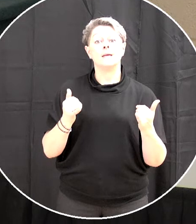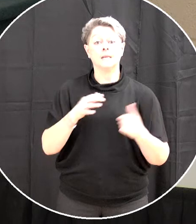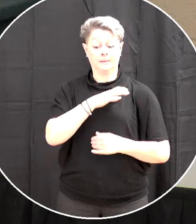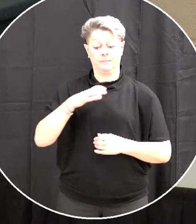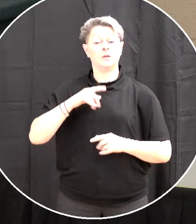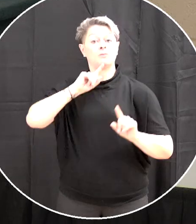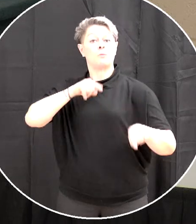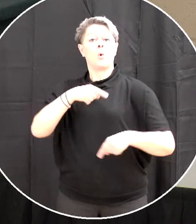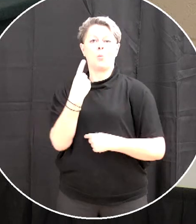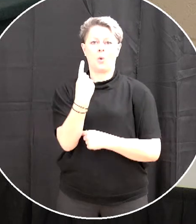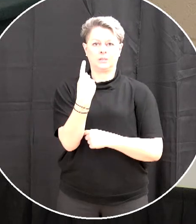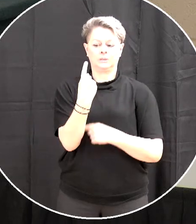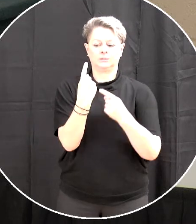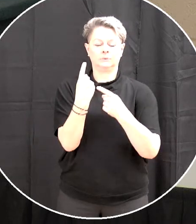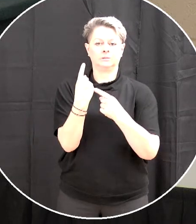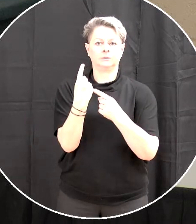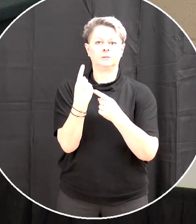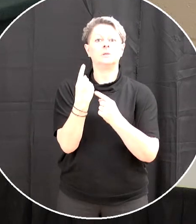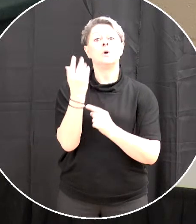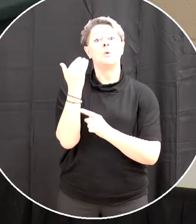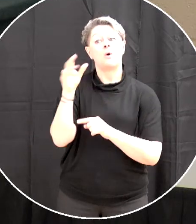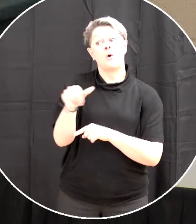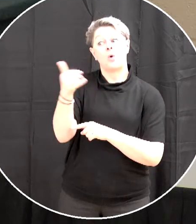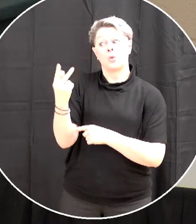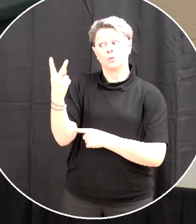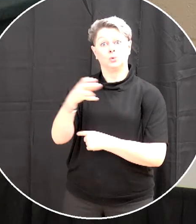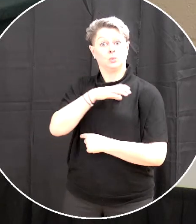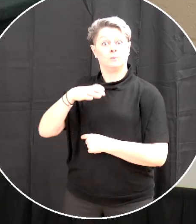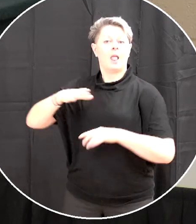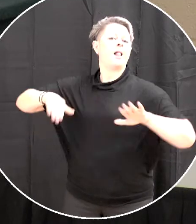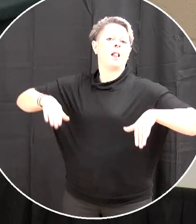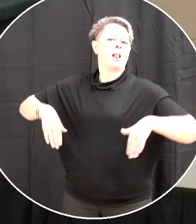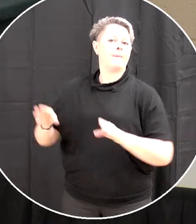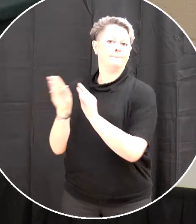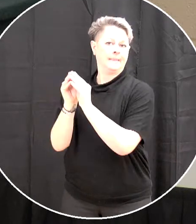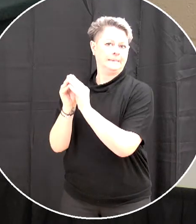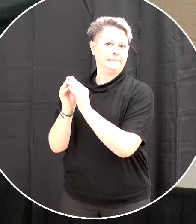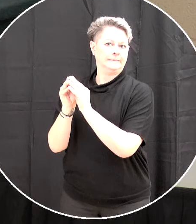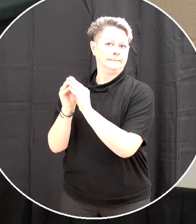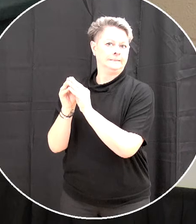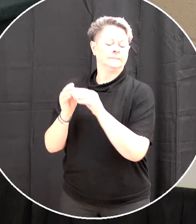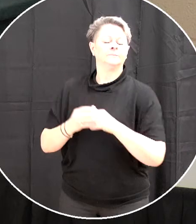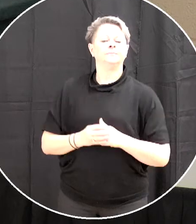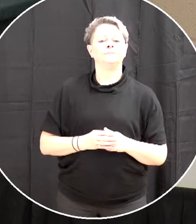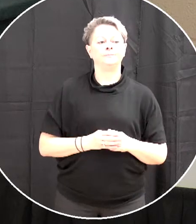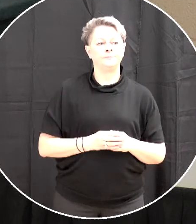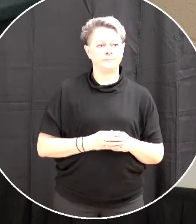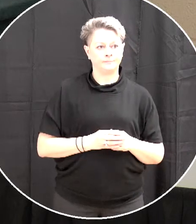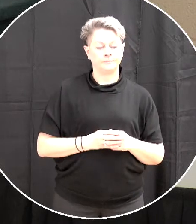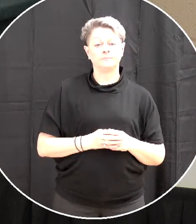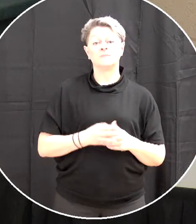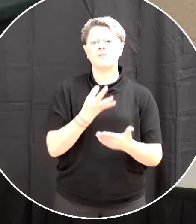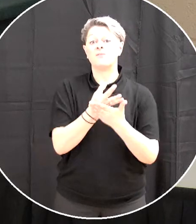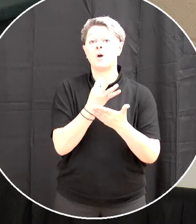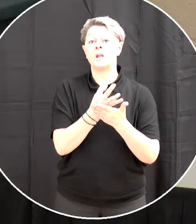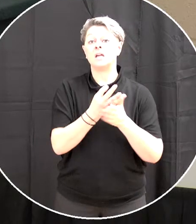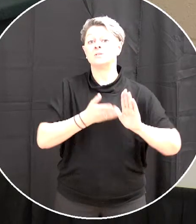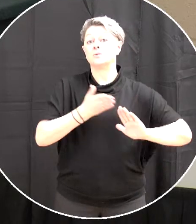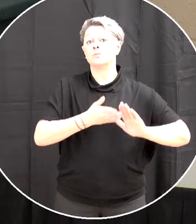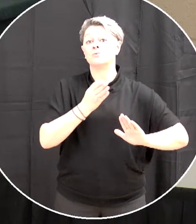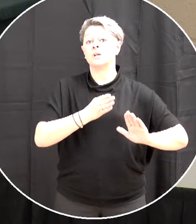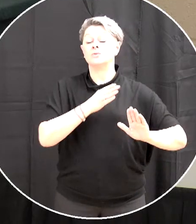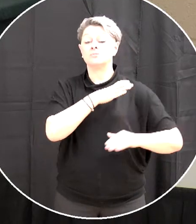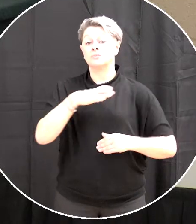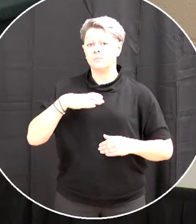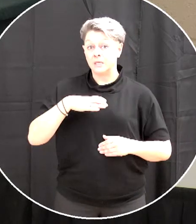report, because the previous two of the committees haven't met since our last virtual meeting. So the Finance and Operations Committee, and I'm going to call on